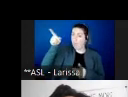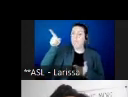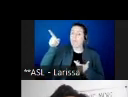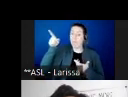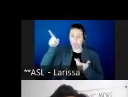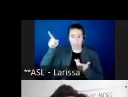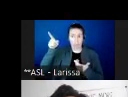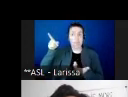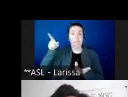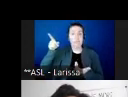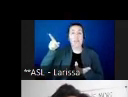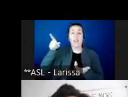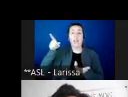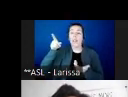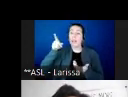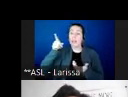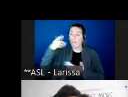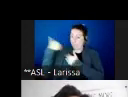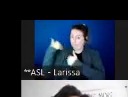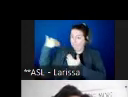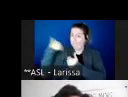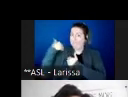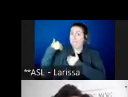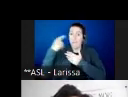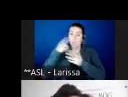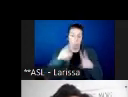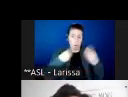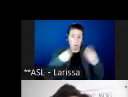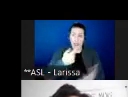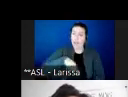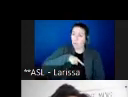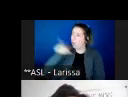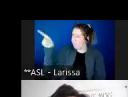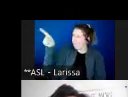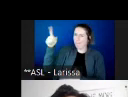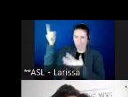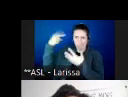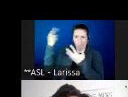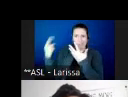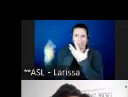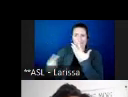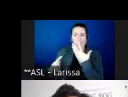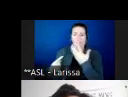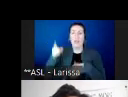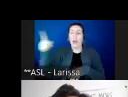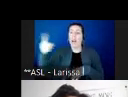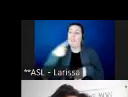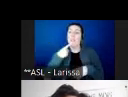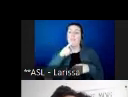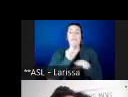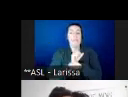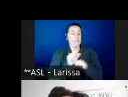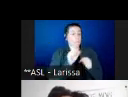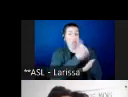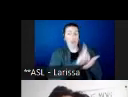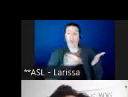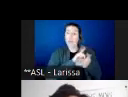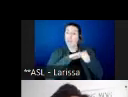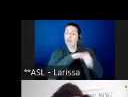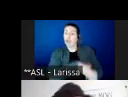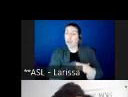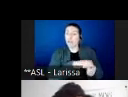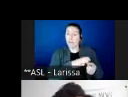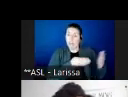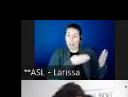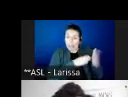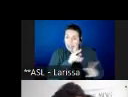international obligations, such as the Convention on the Elimination of All Forms of Discrimination Against Women, or CEDAW,